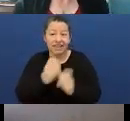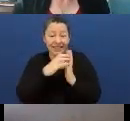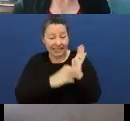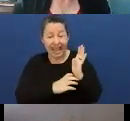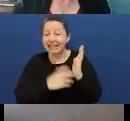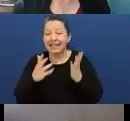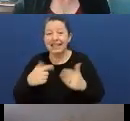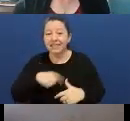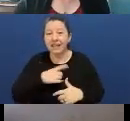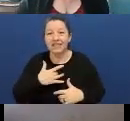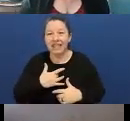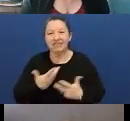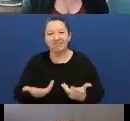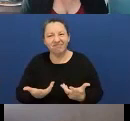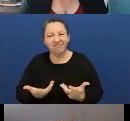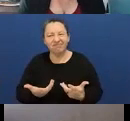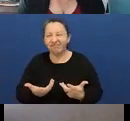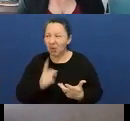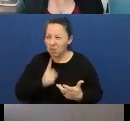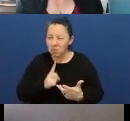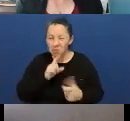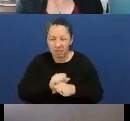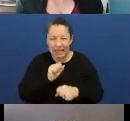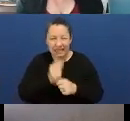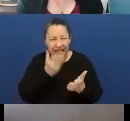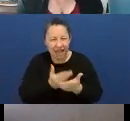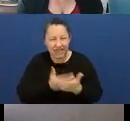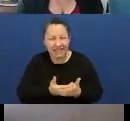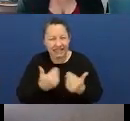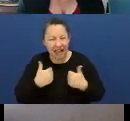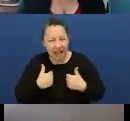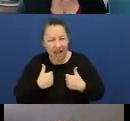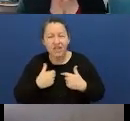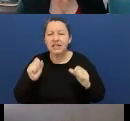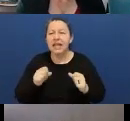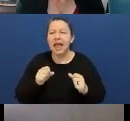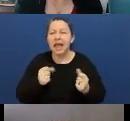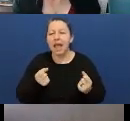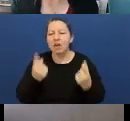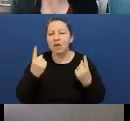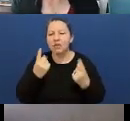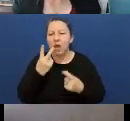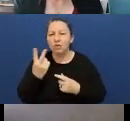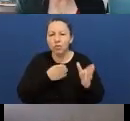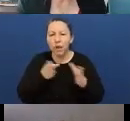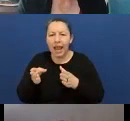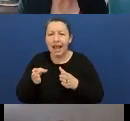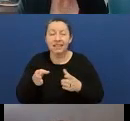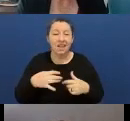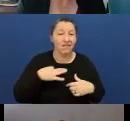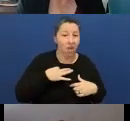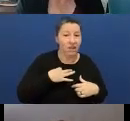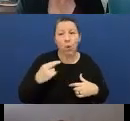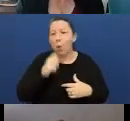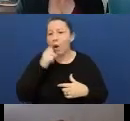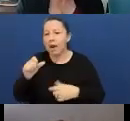ambiguous evidence that can be interpreted both ways, either towards voluntary or involuntary labor based